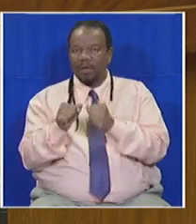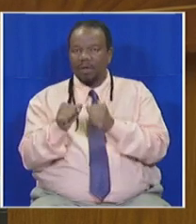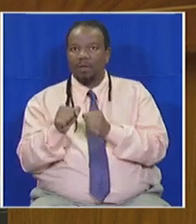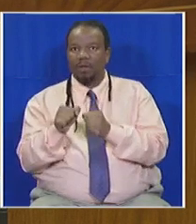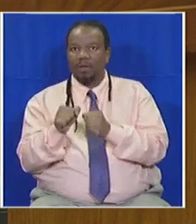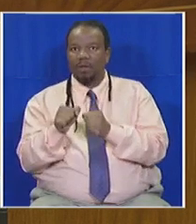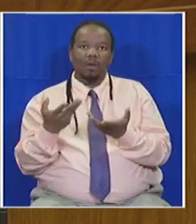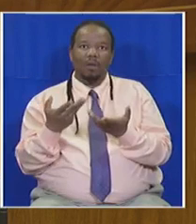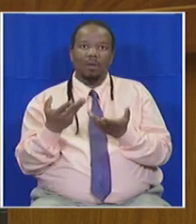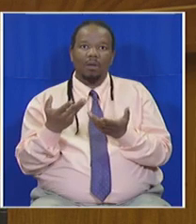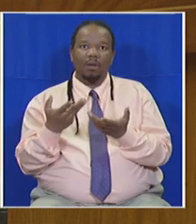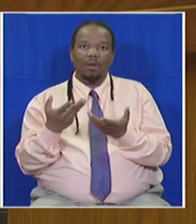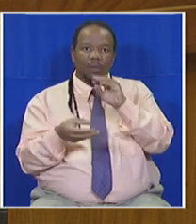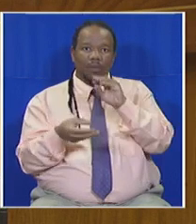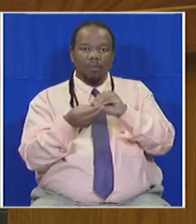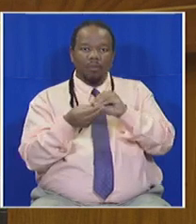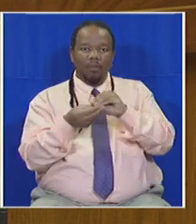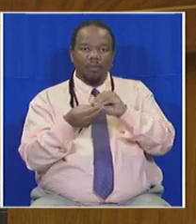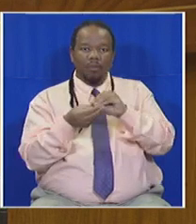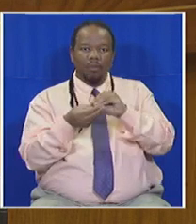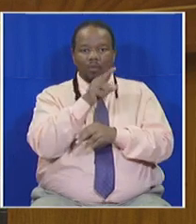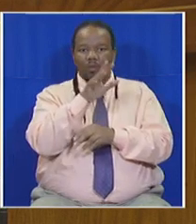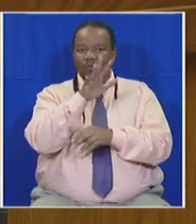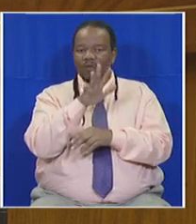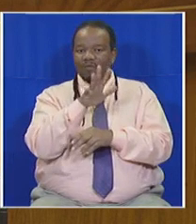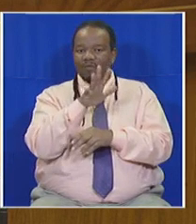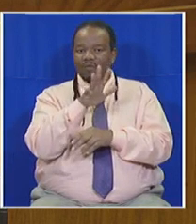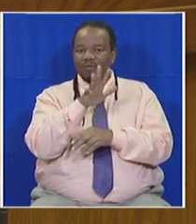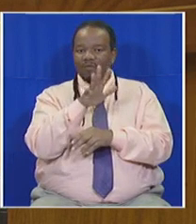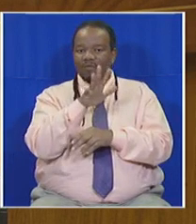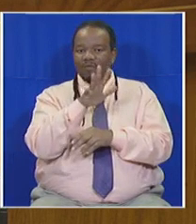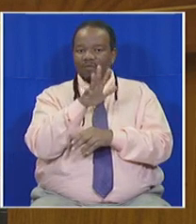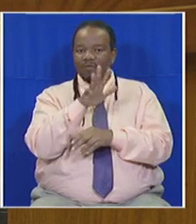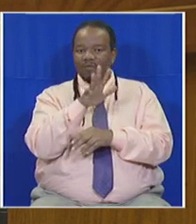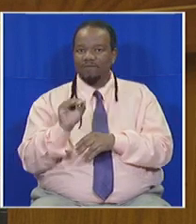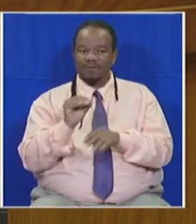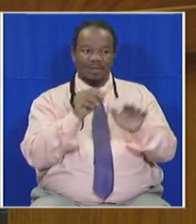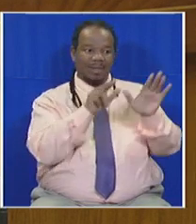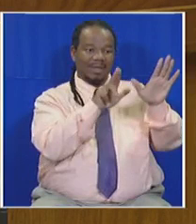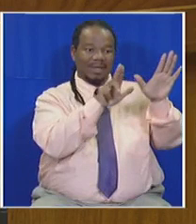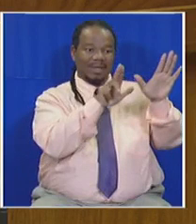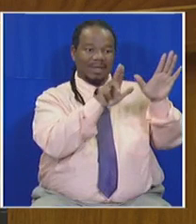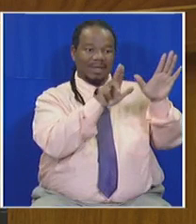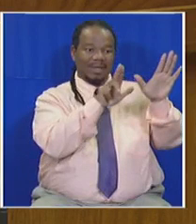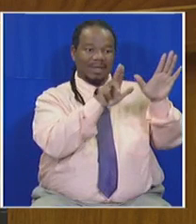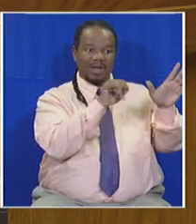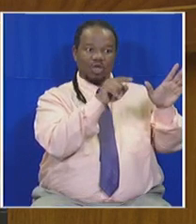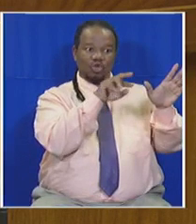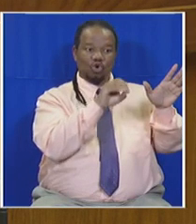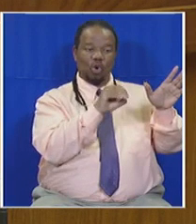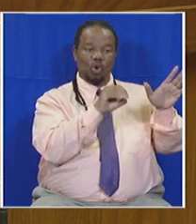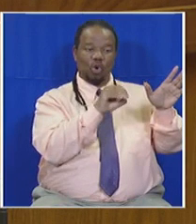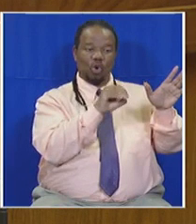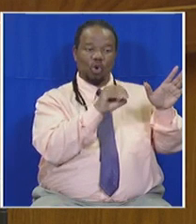January 2017, we had a total of 257 municipalities. 8 of these are metropolitan,